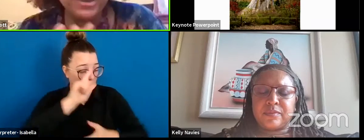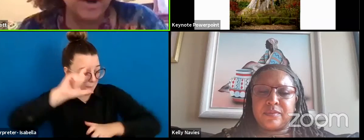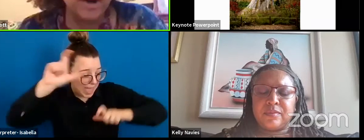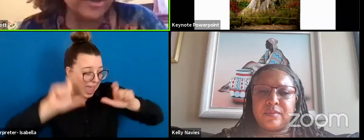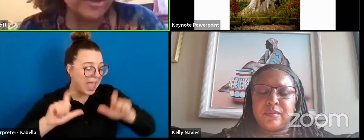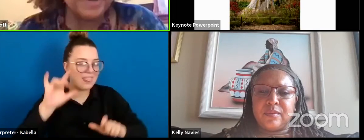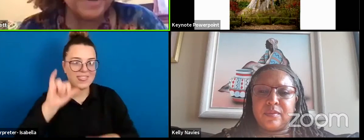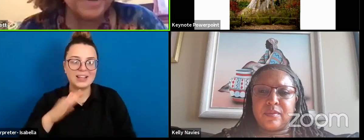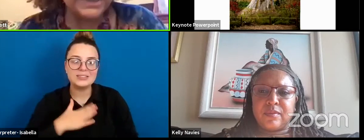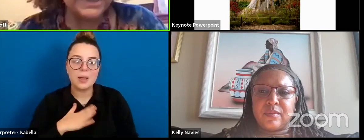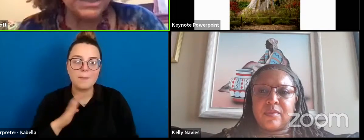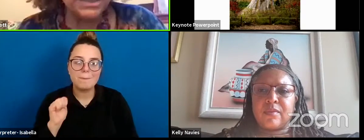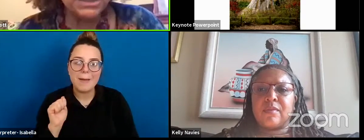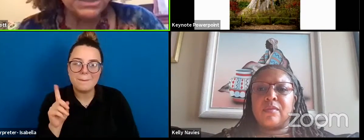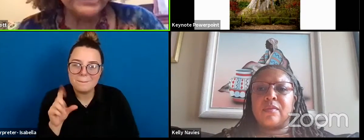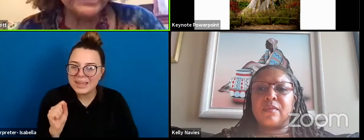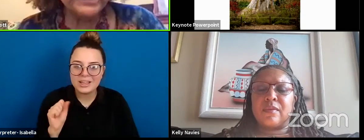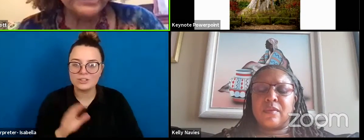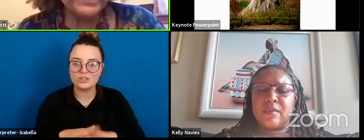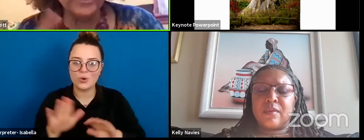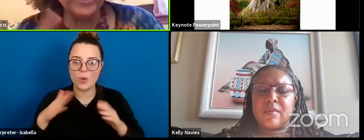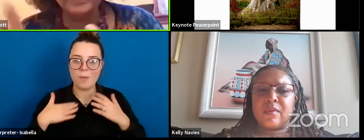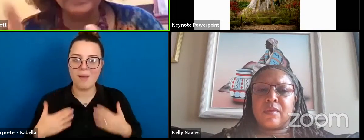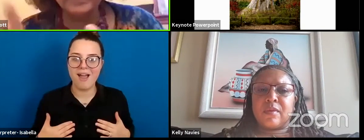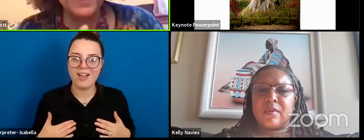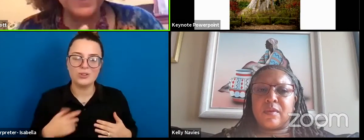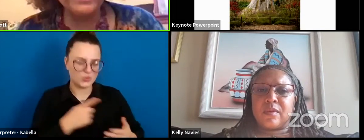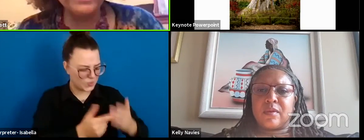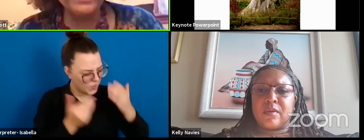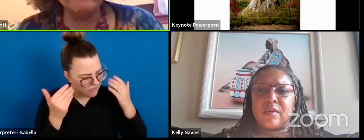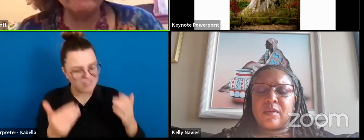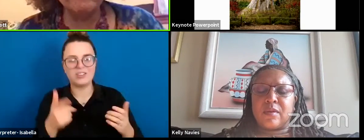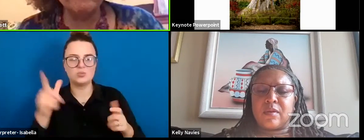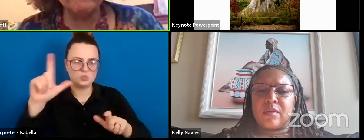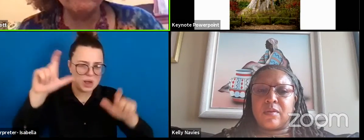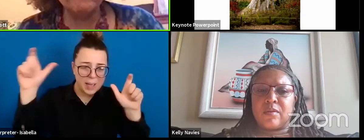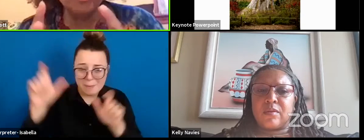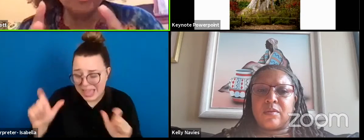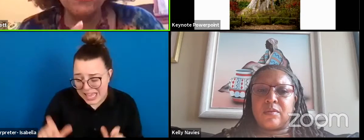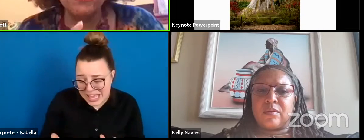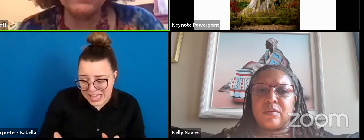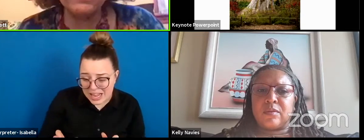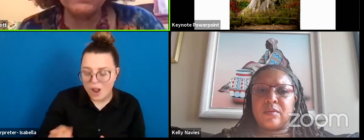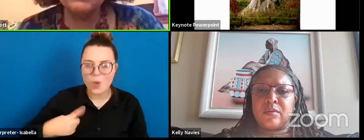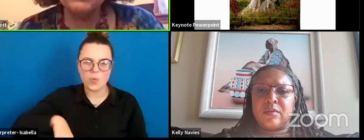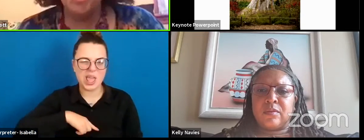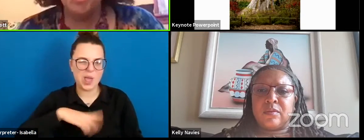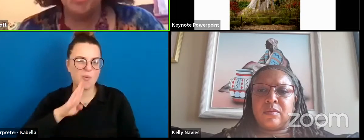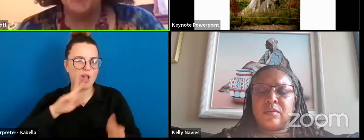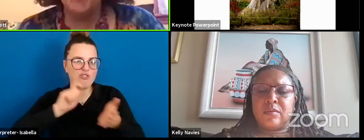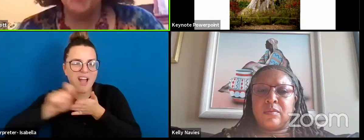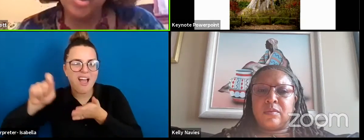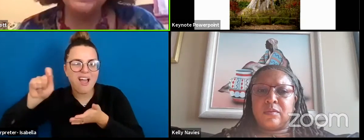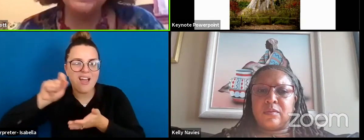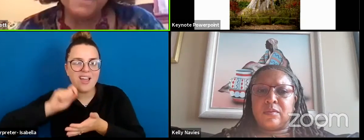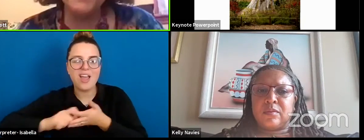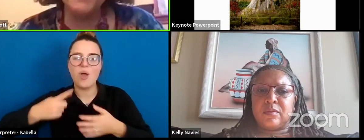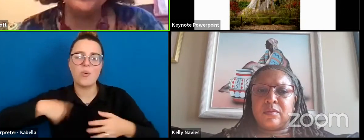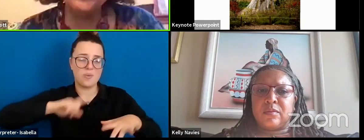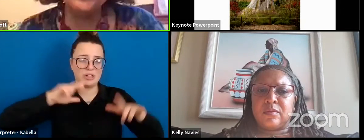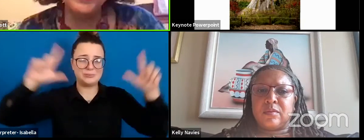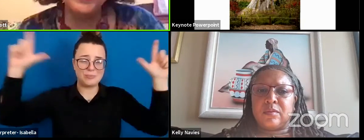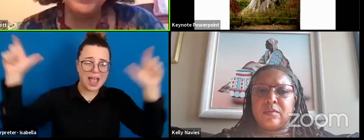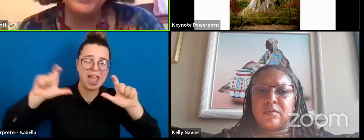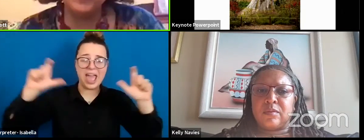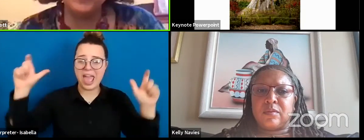my beadwork on her body. Said, you're going to spray paint it and we're going to write on it. We're going to spray paint this